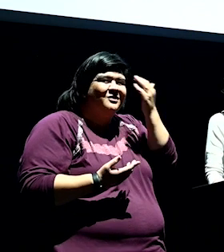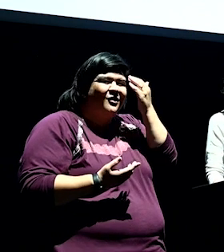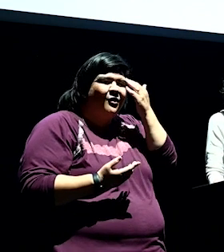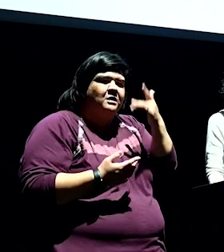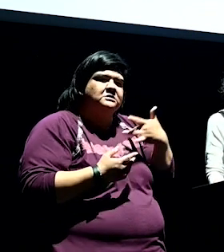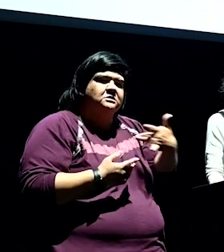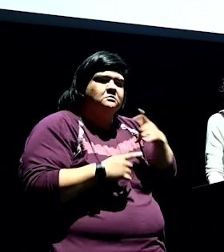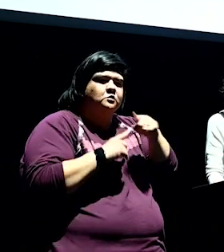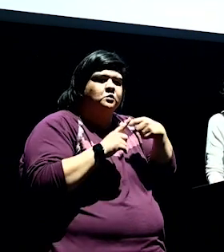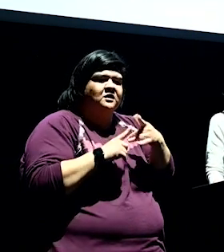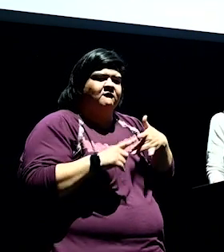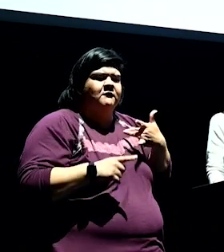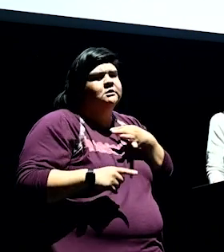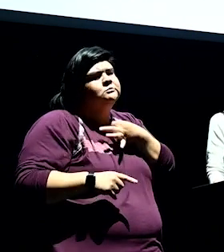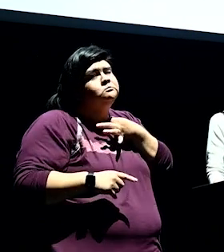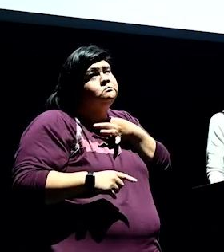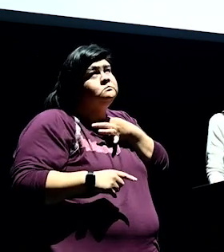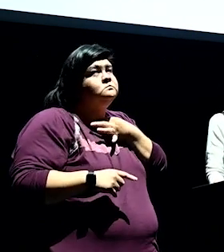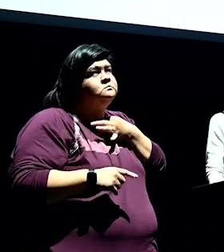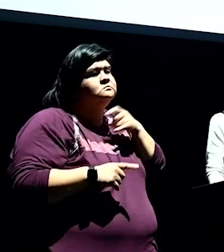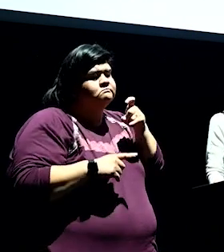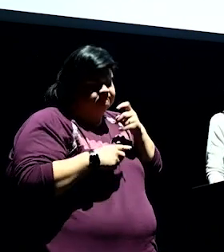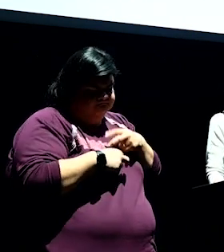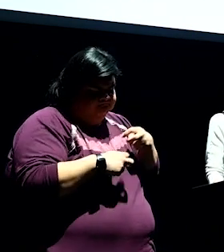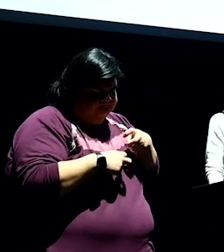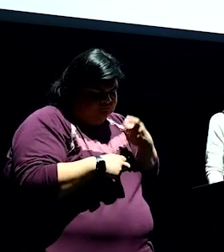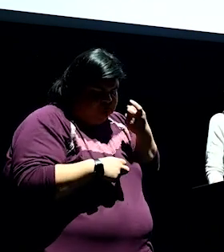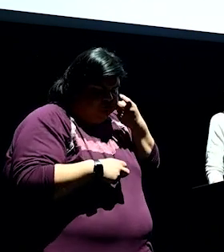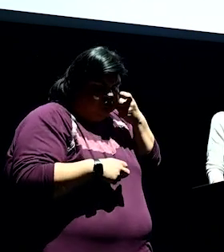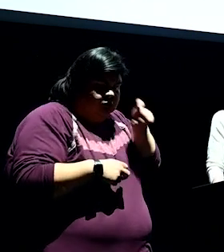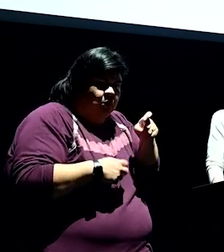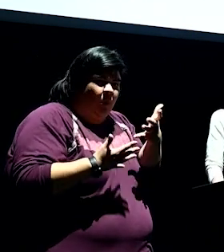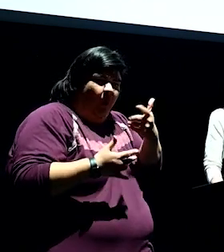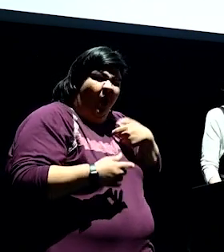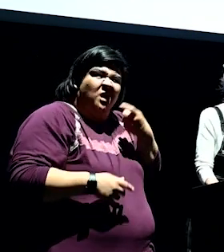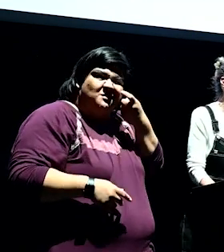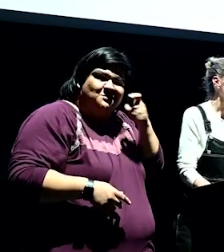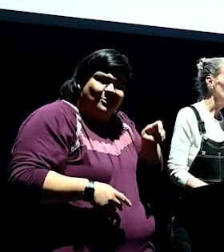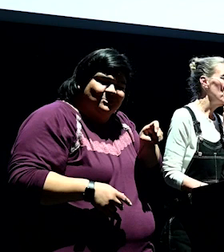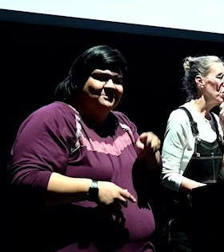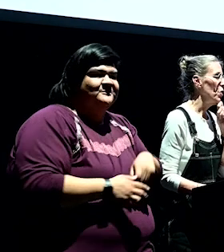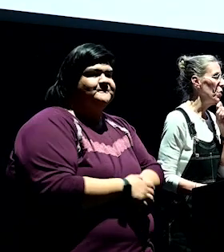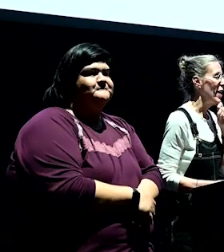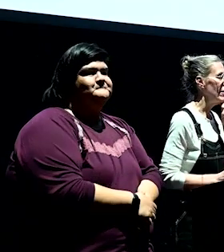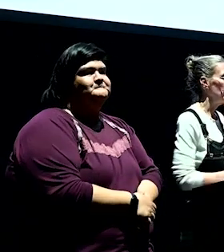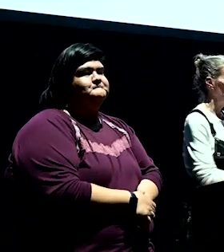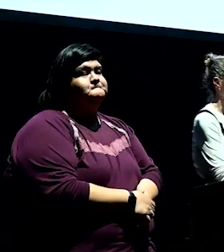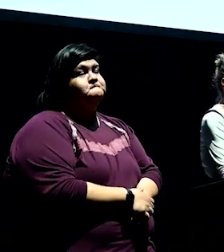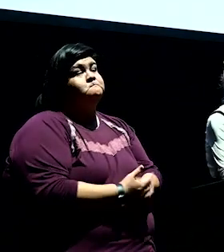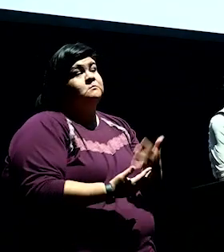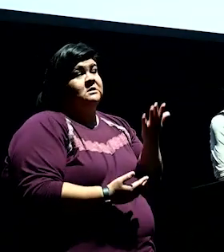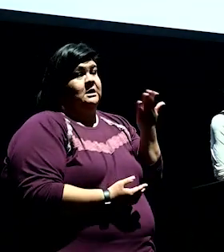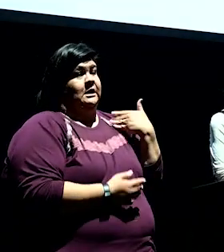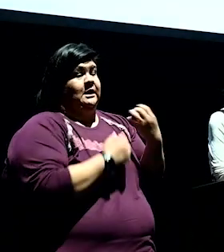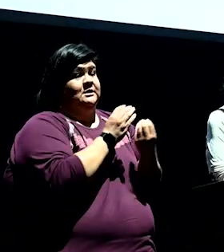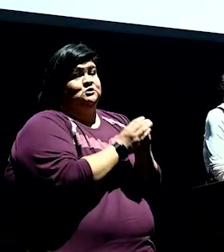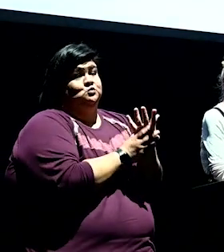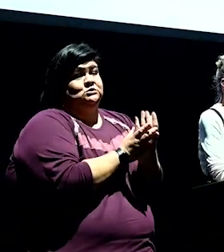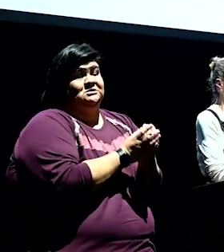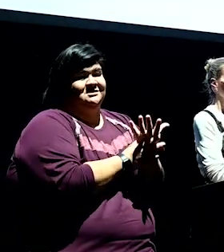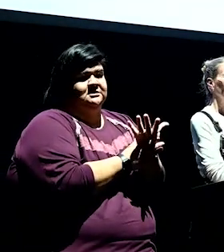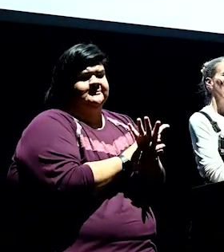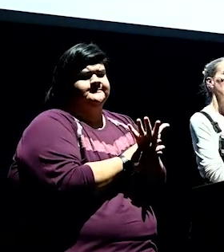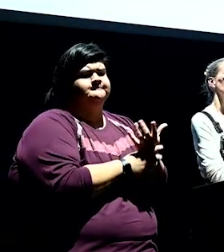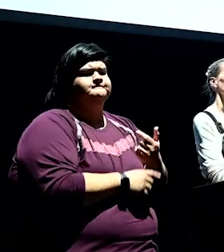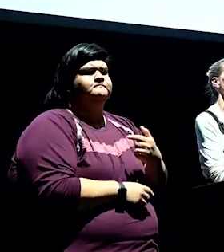curious, it's good to notice what you notice. And so last spring, I